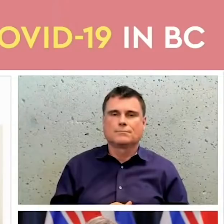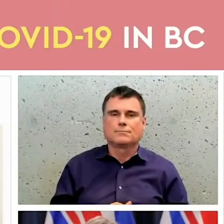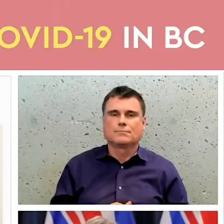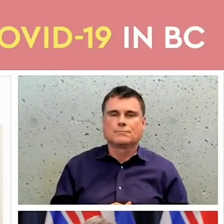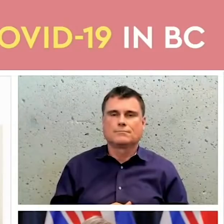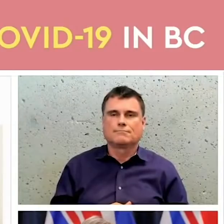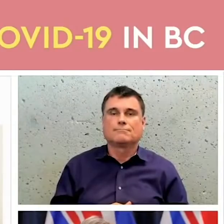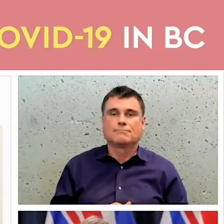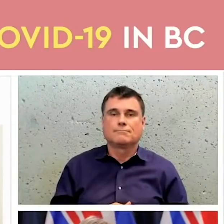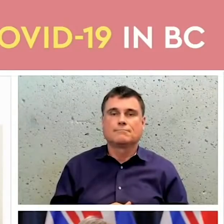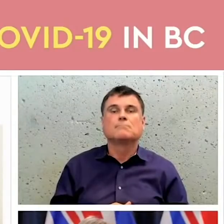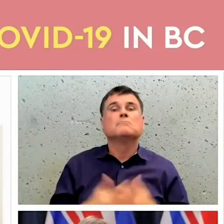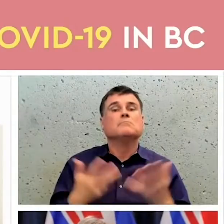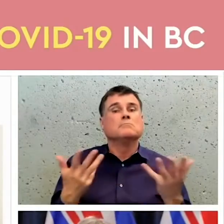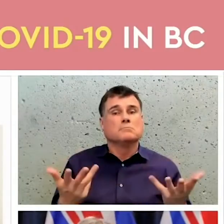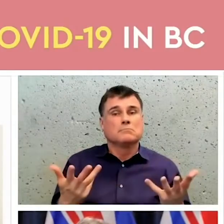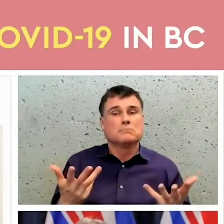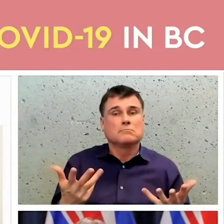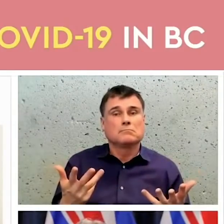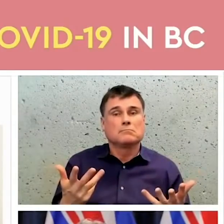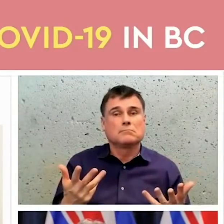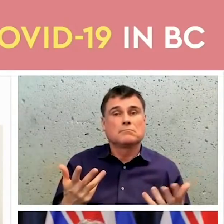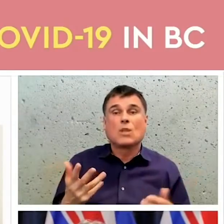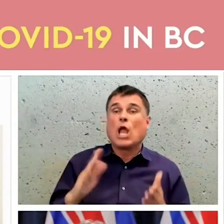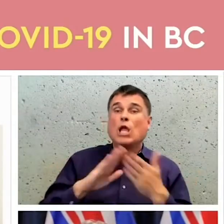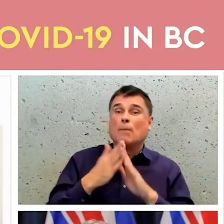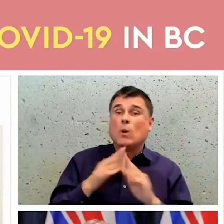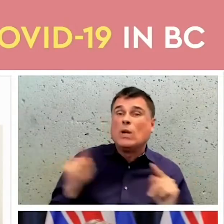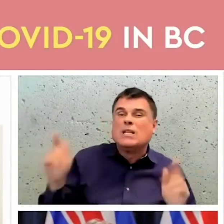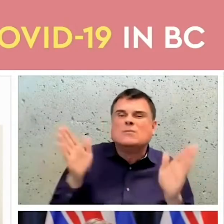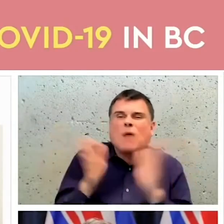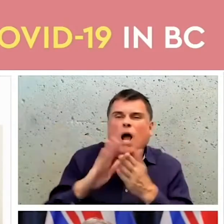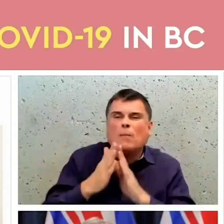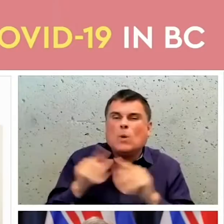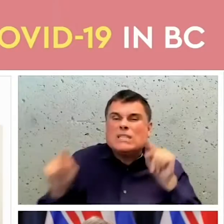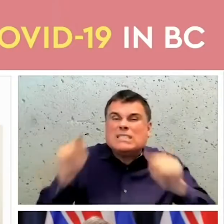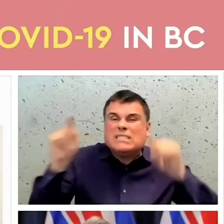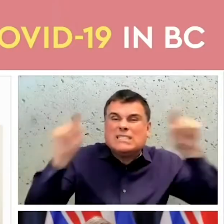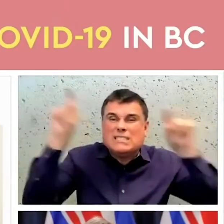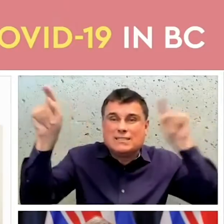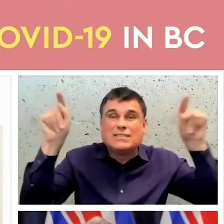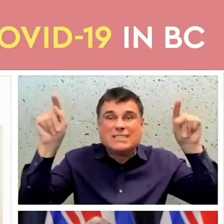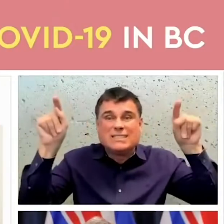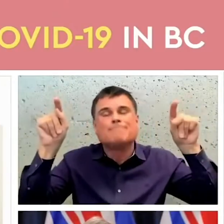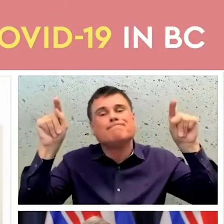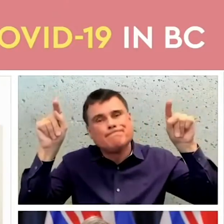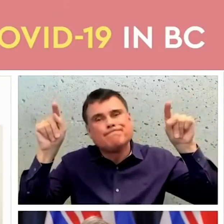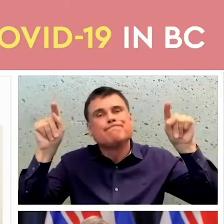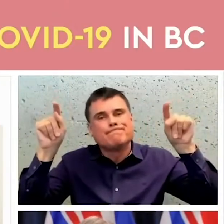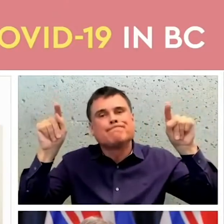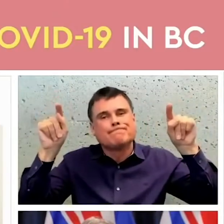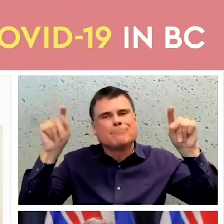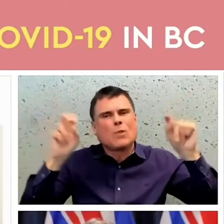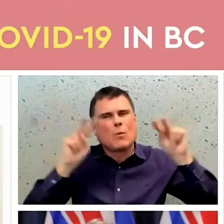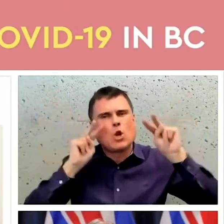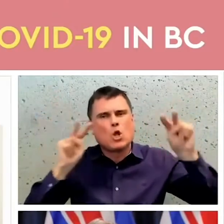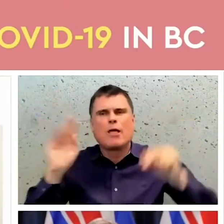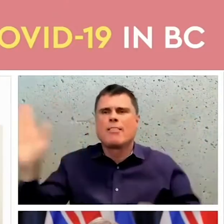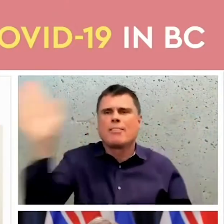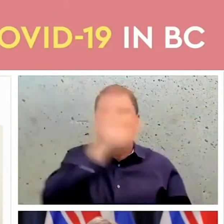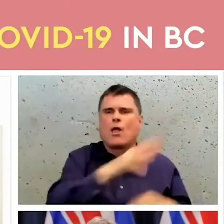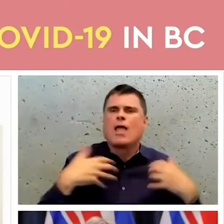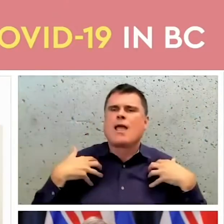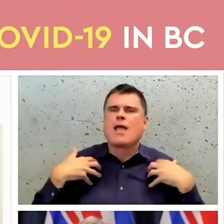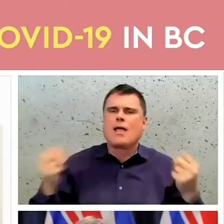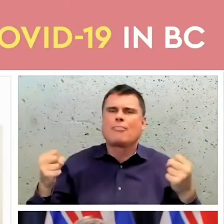communities, small communities who have whole of community clinics, I invite you to look on the Health Authority websites. They're listing